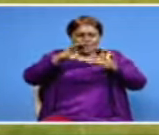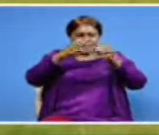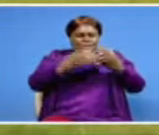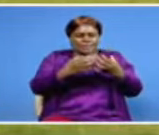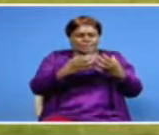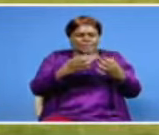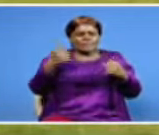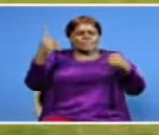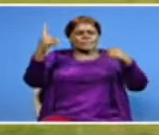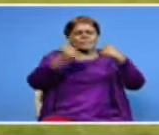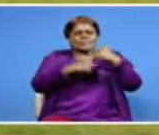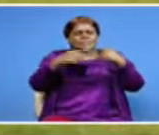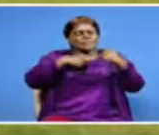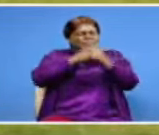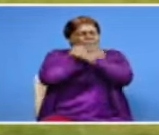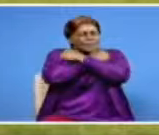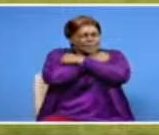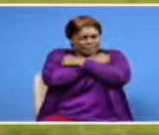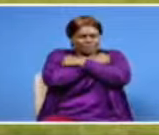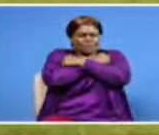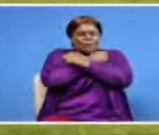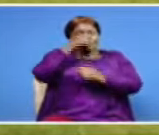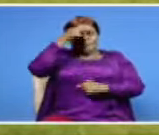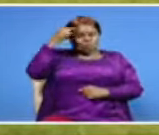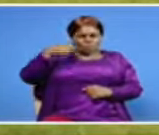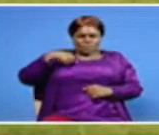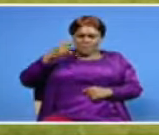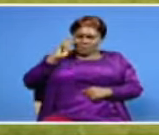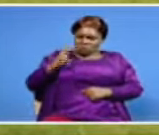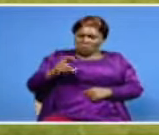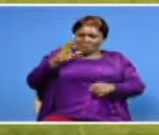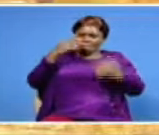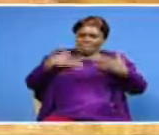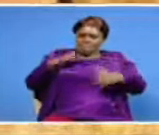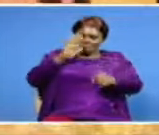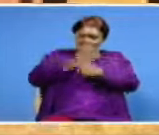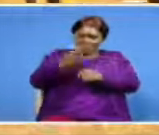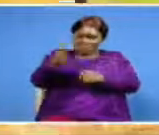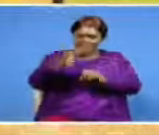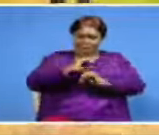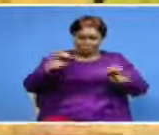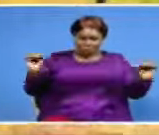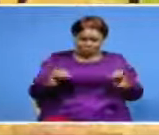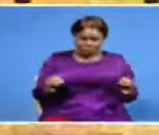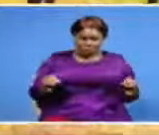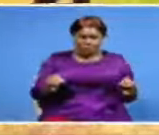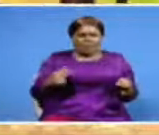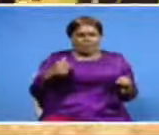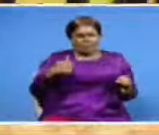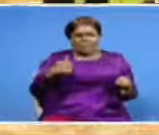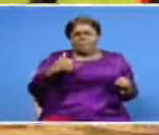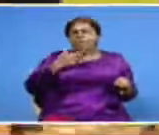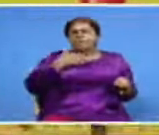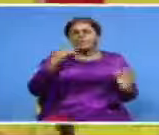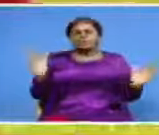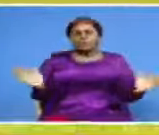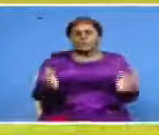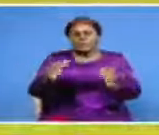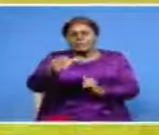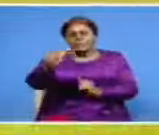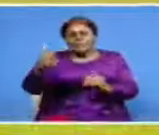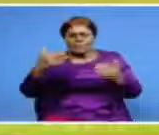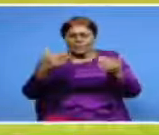4. Nilipenda sana kwa sababu niliona haina watu wengi sana. Sasa ningependa kuhimiza